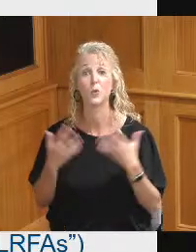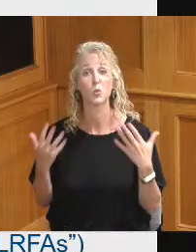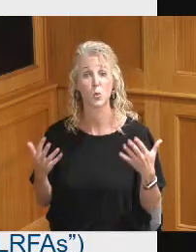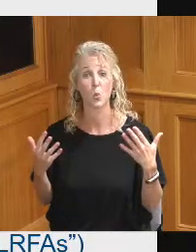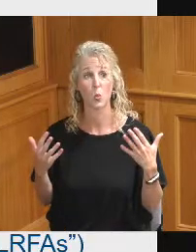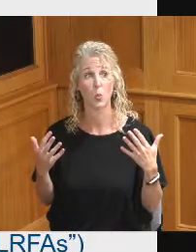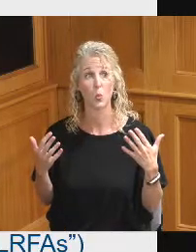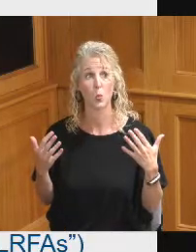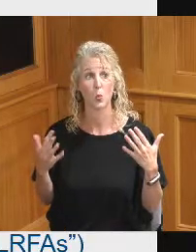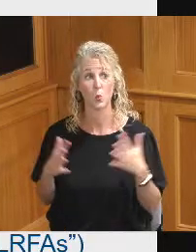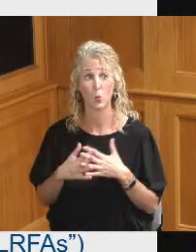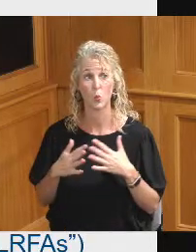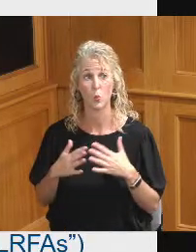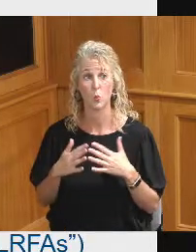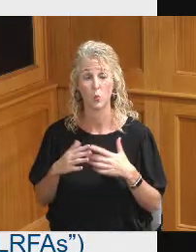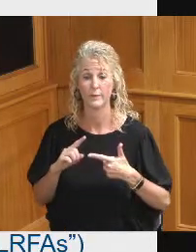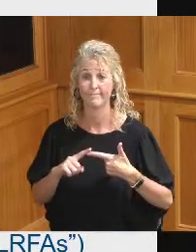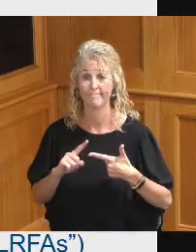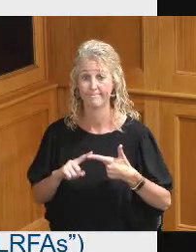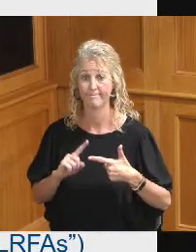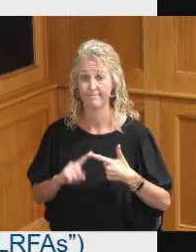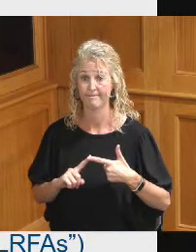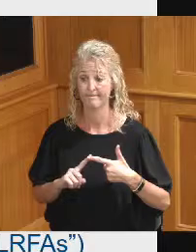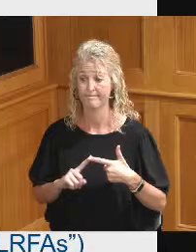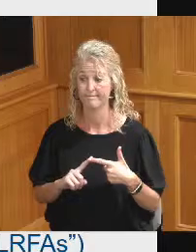So this second area